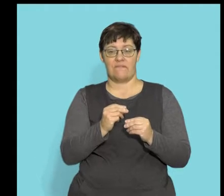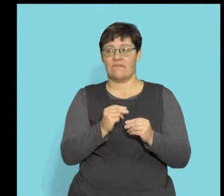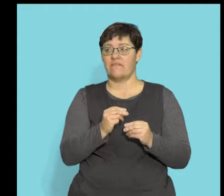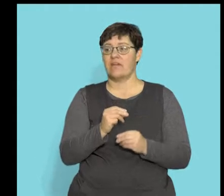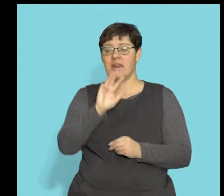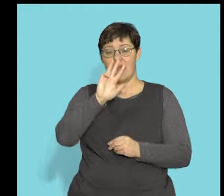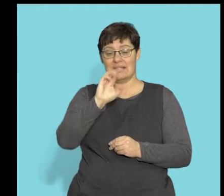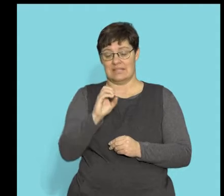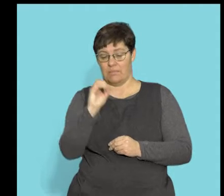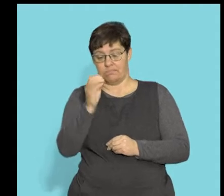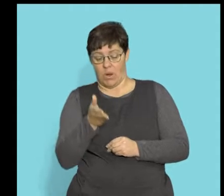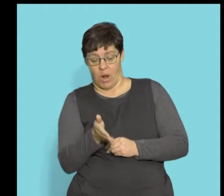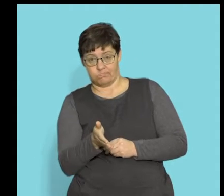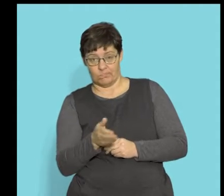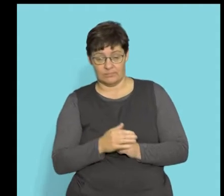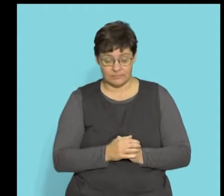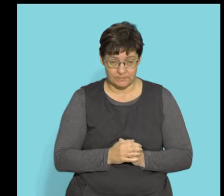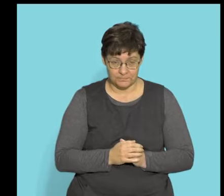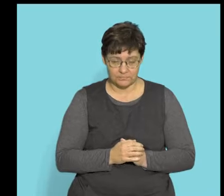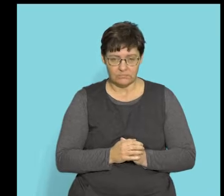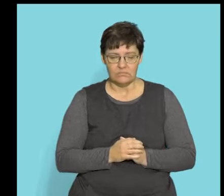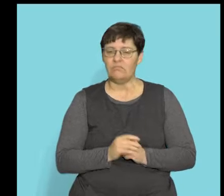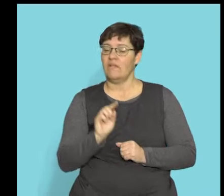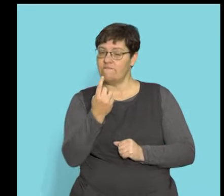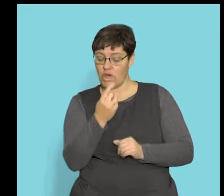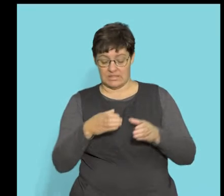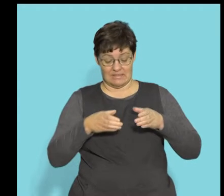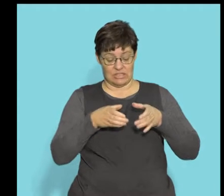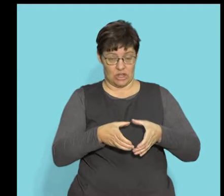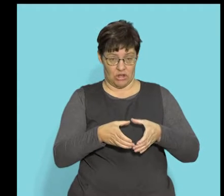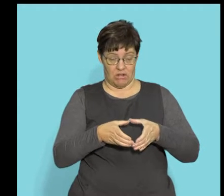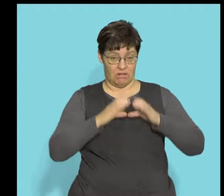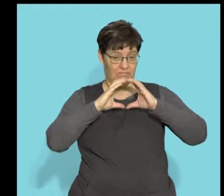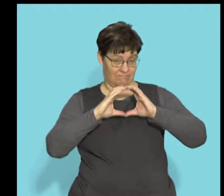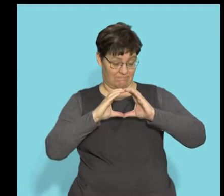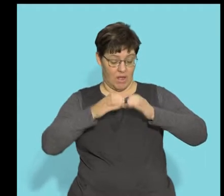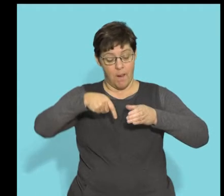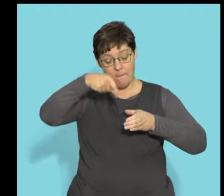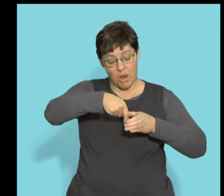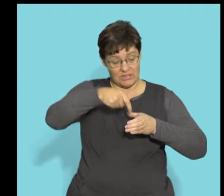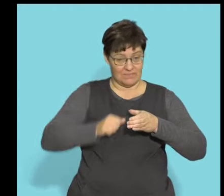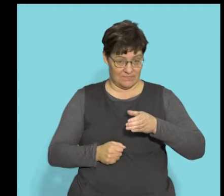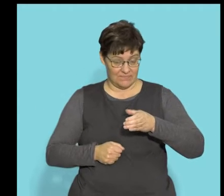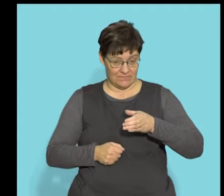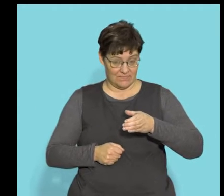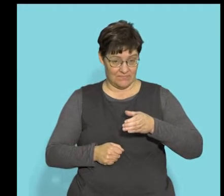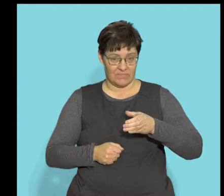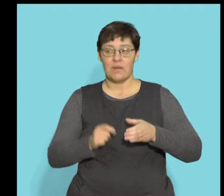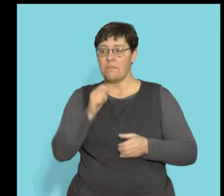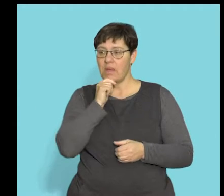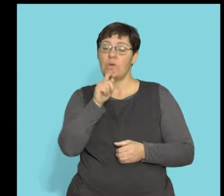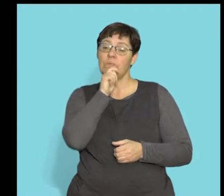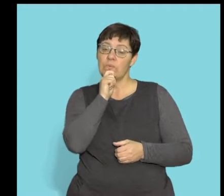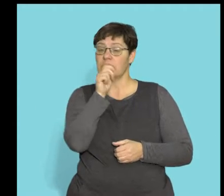present. Now, if I'm first going to calculate the area of the circle at the bottom, I have to use the